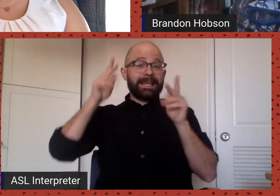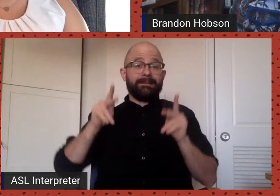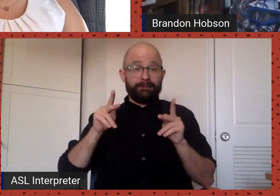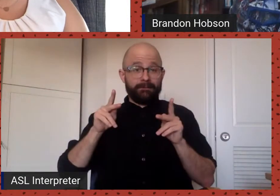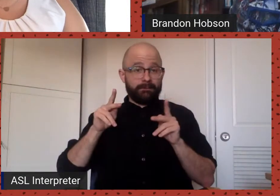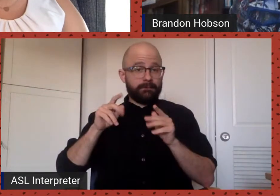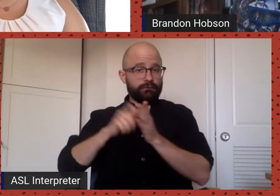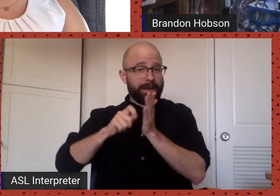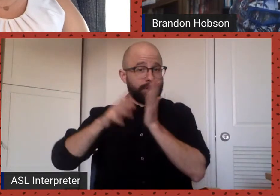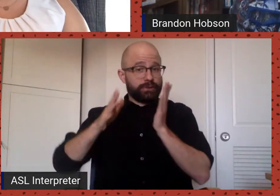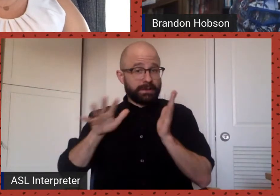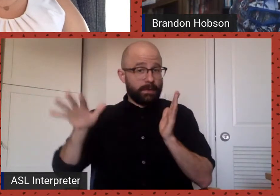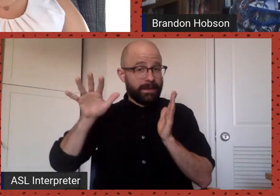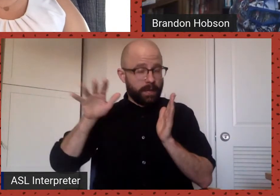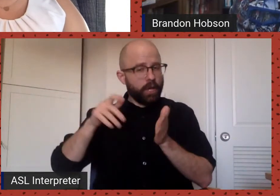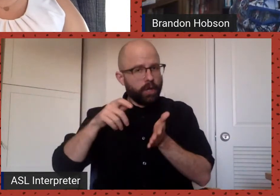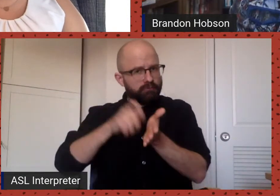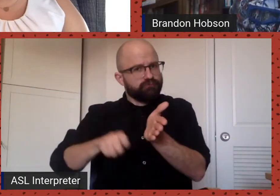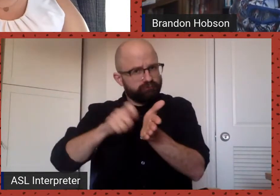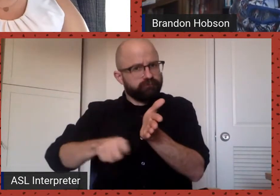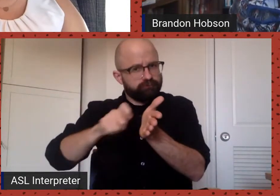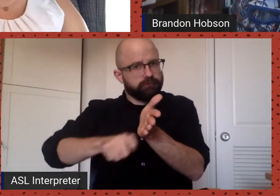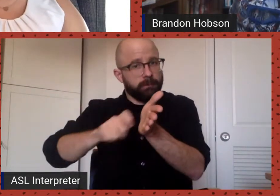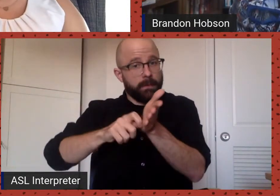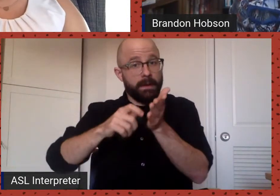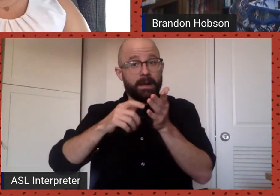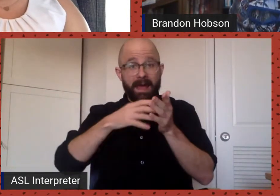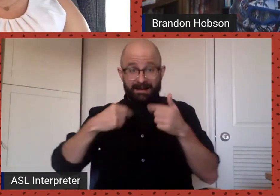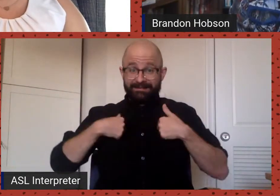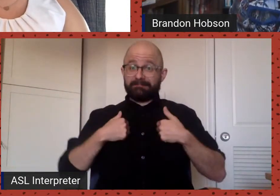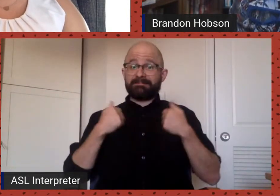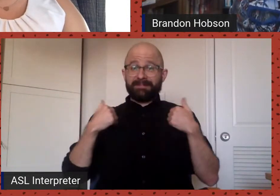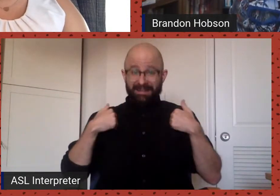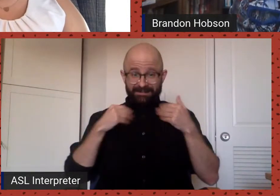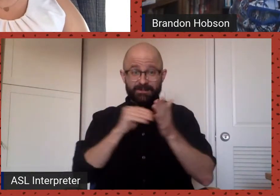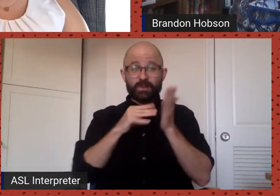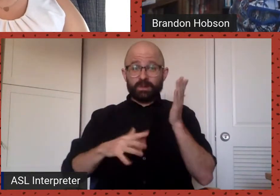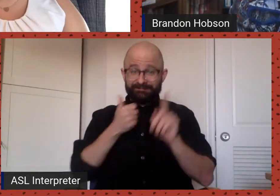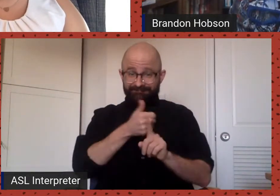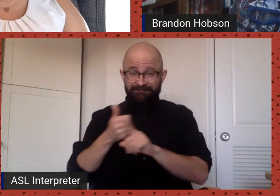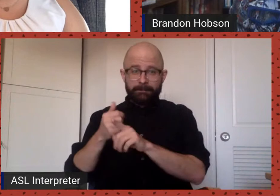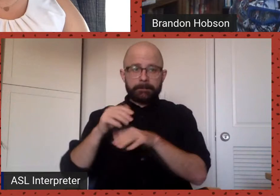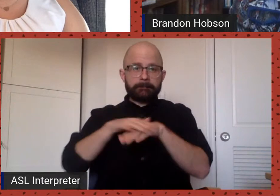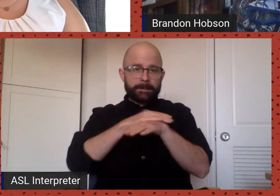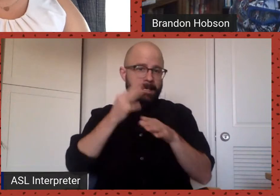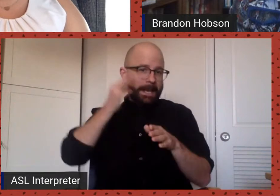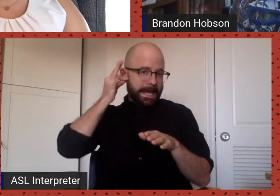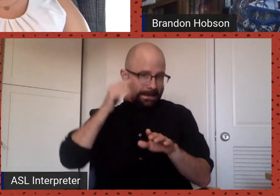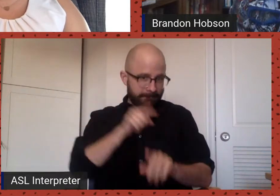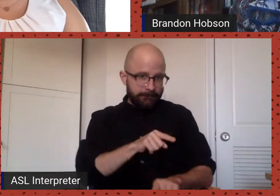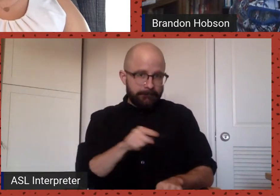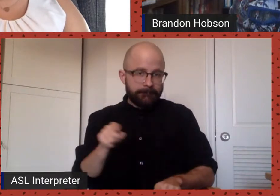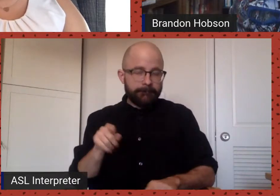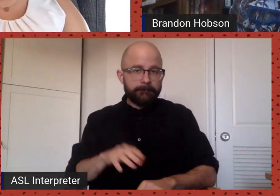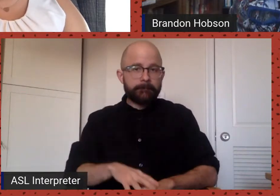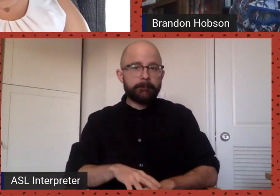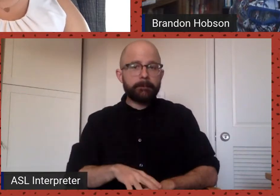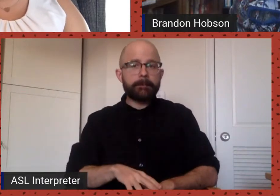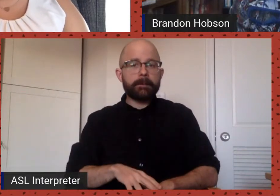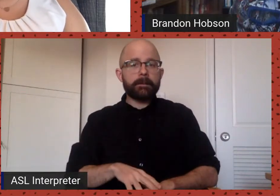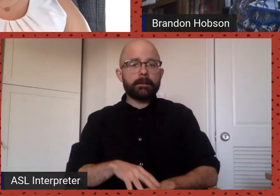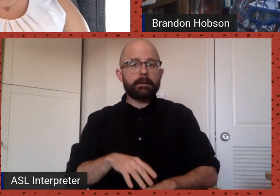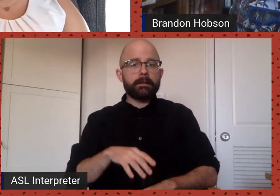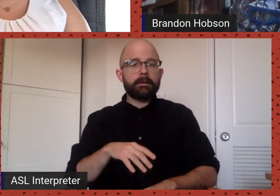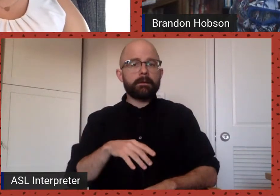and I have many students who are Native, and they are going beyond